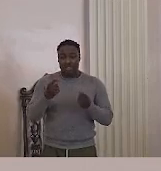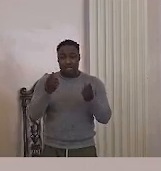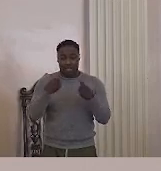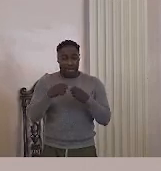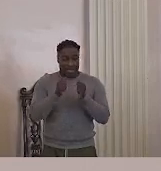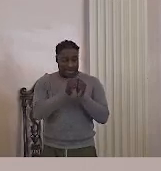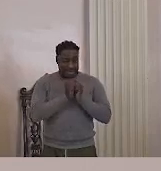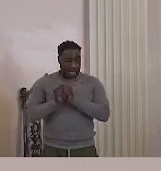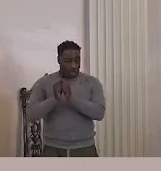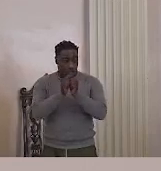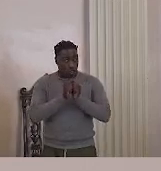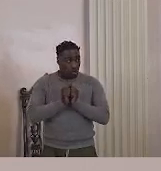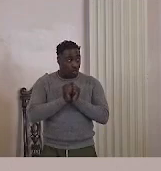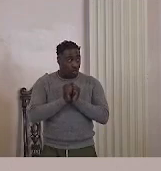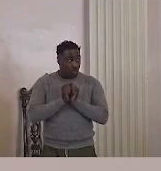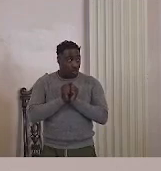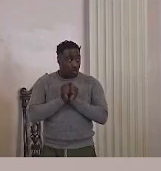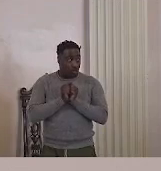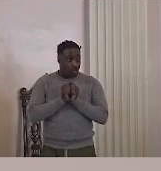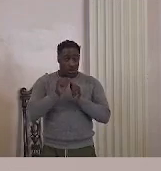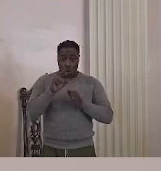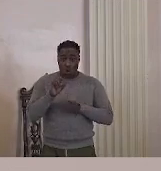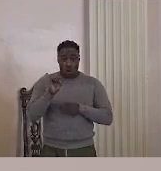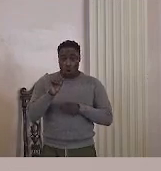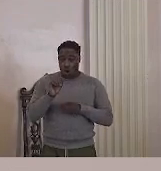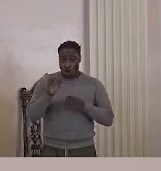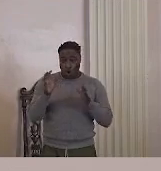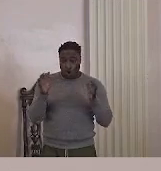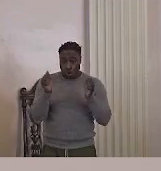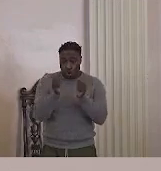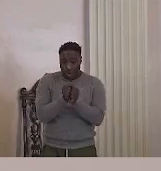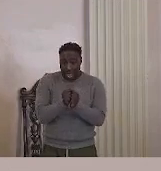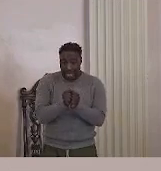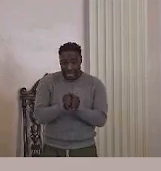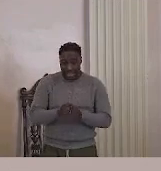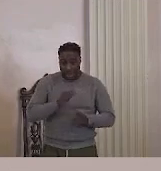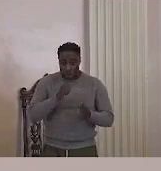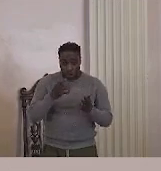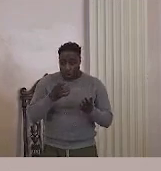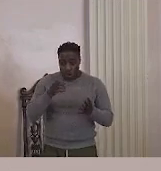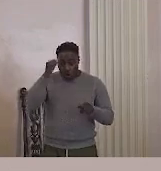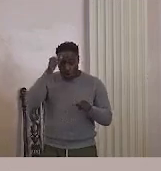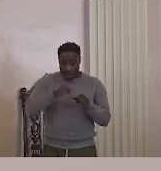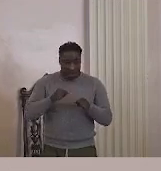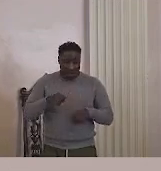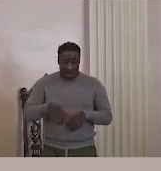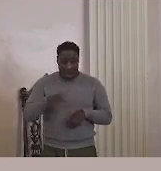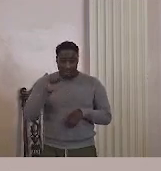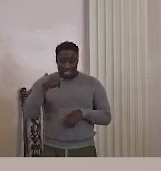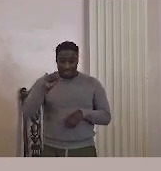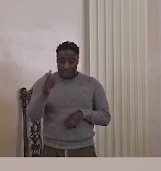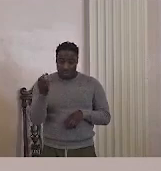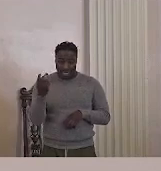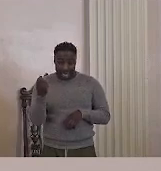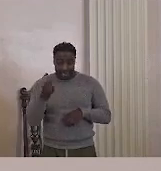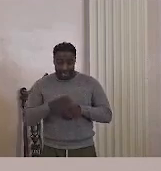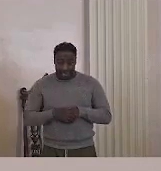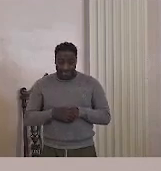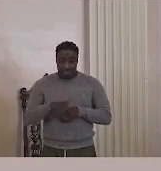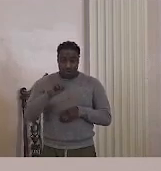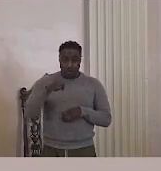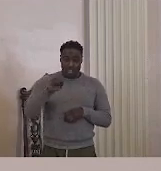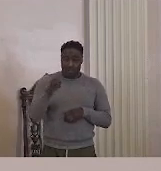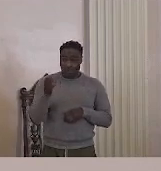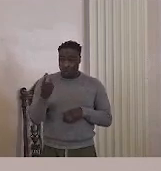together or united. They don't have a memory, he says, of September 11th or